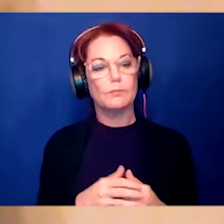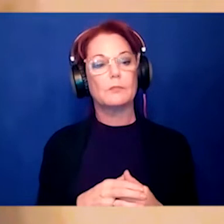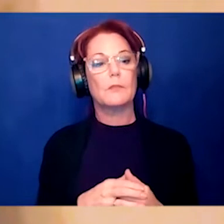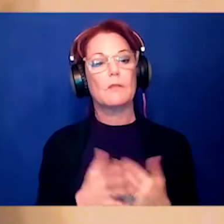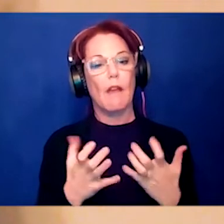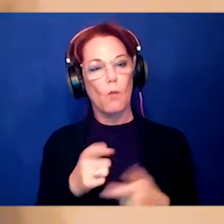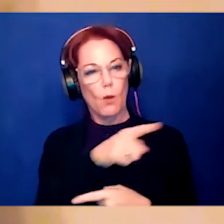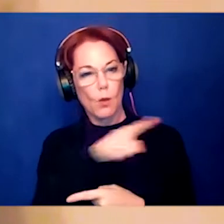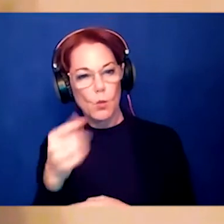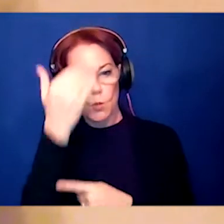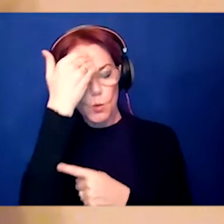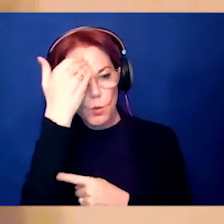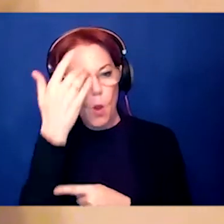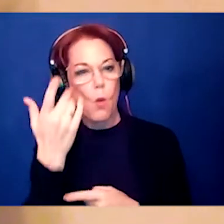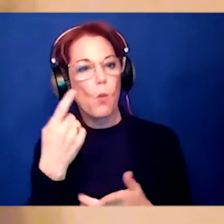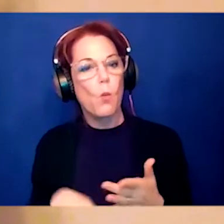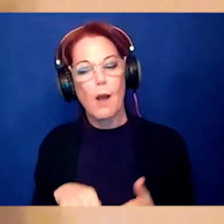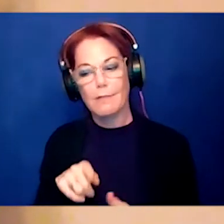really like to be a refugee